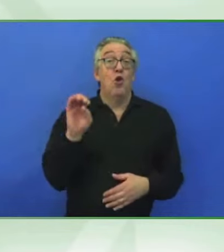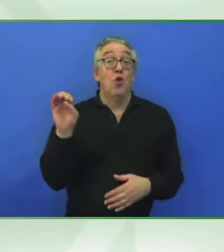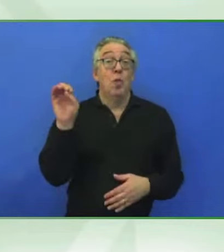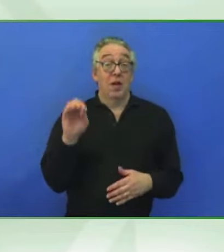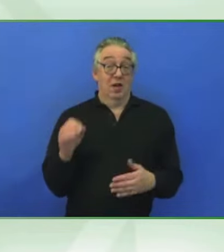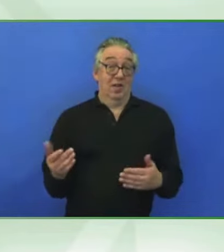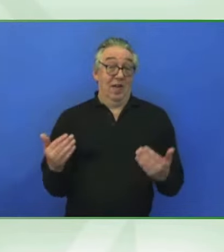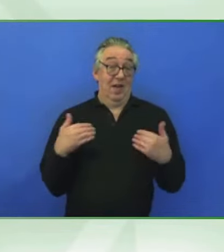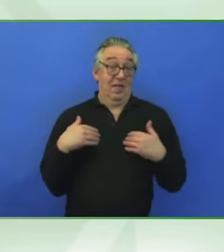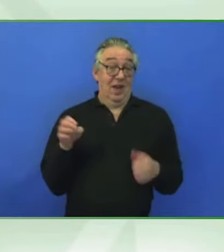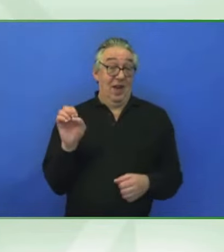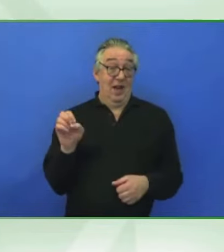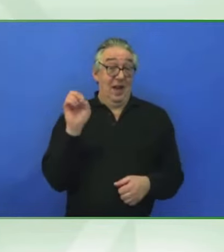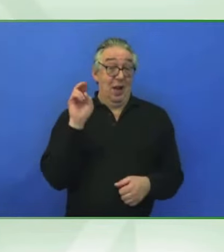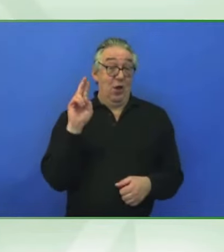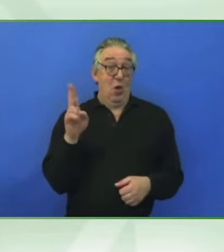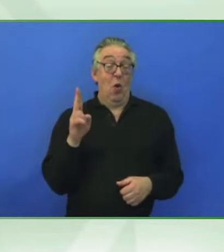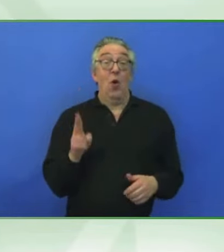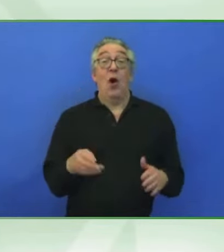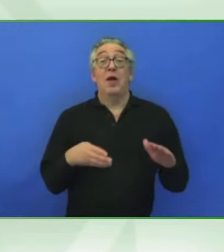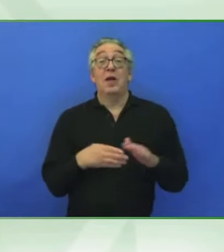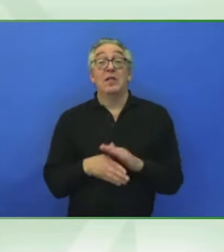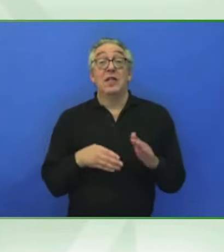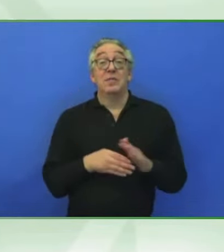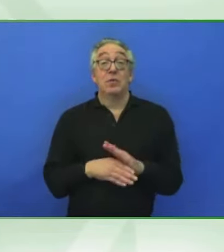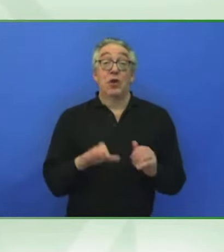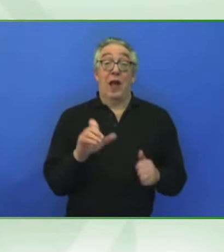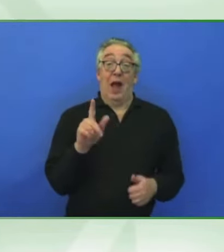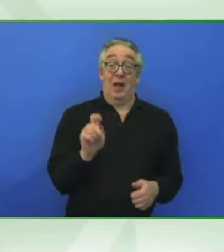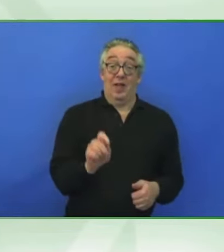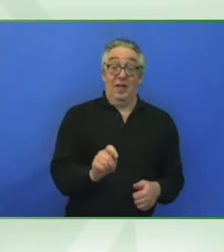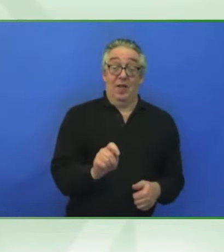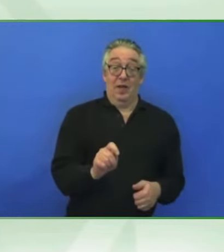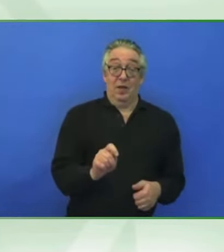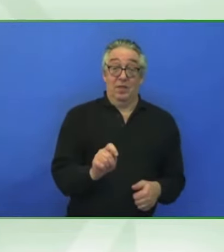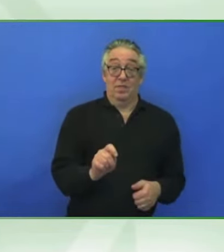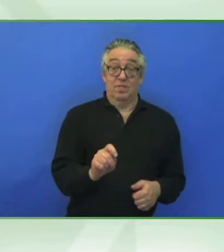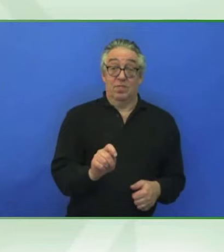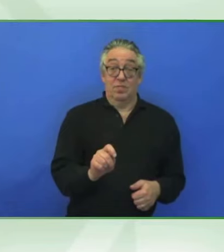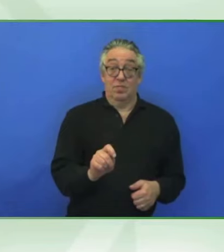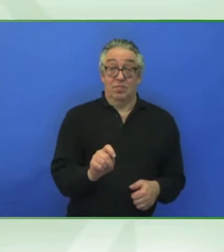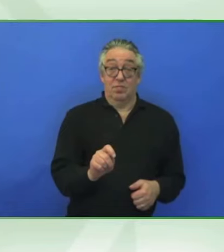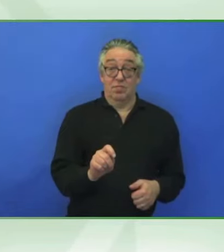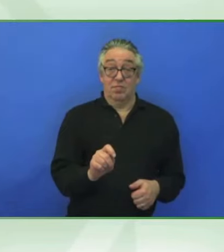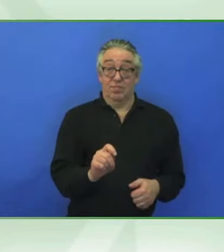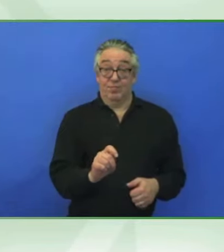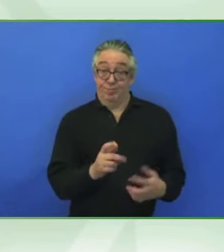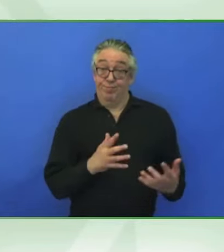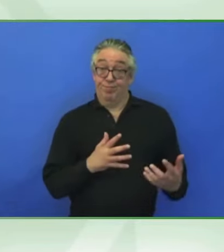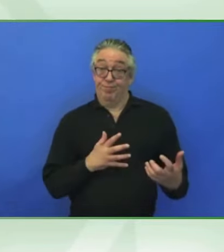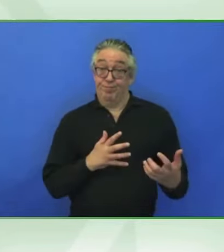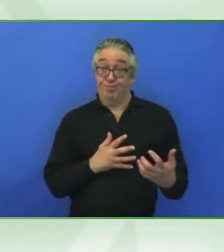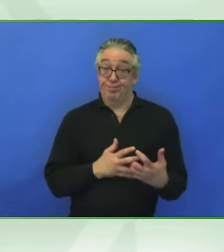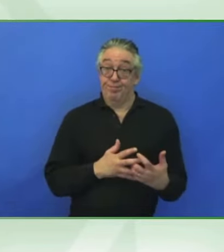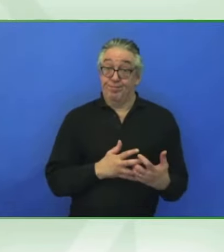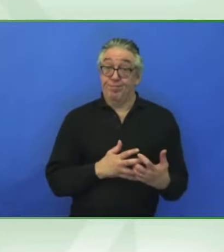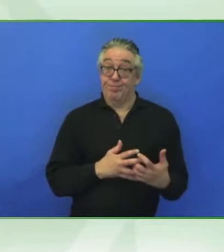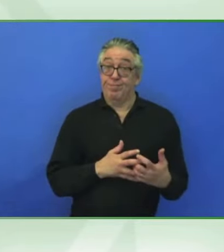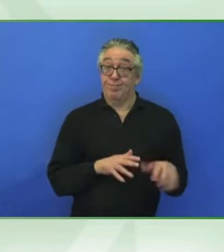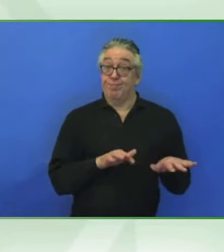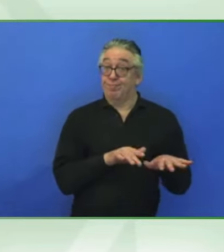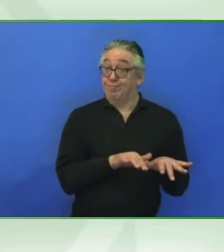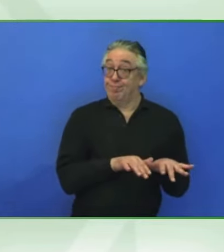digital assets, but for the built environment and transport, is proper